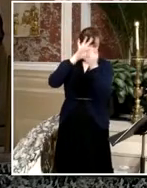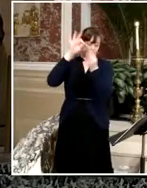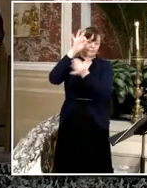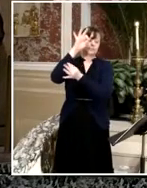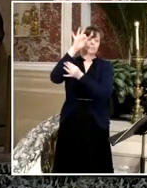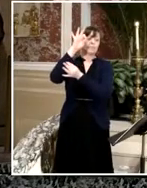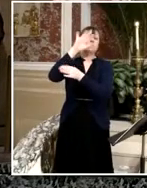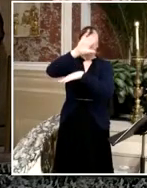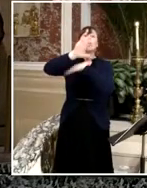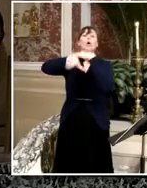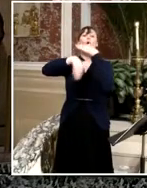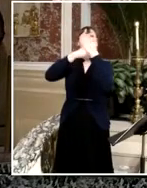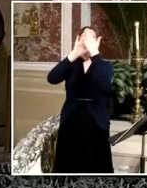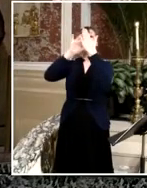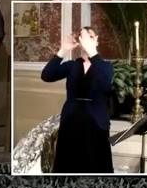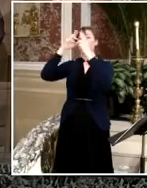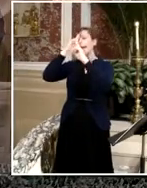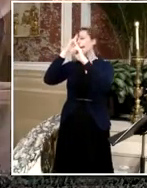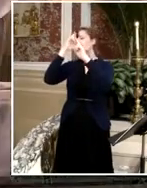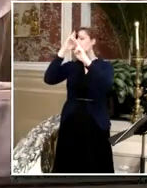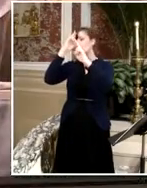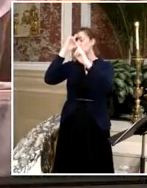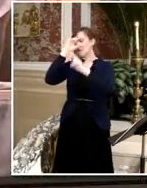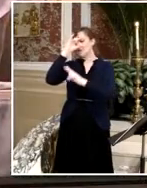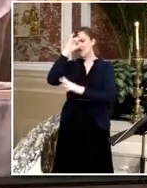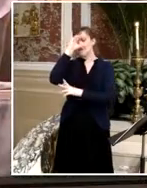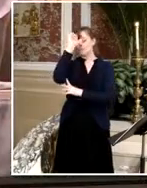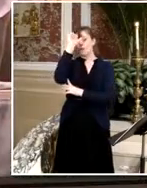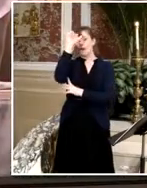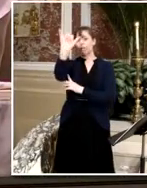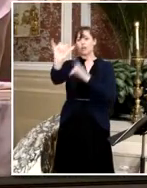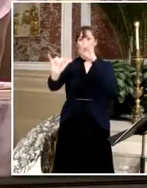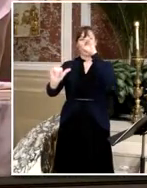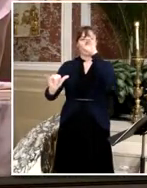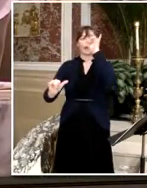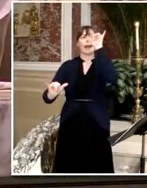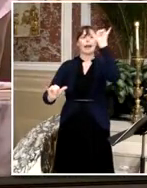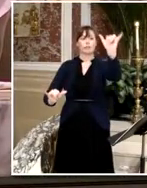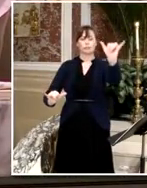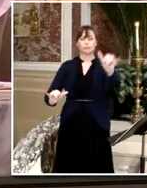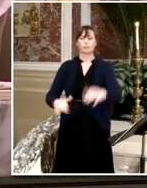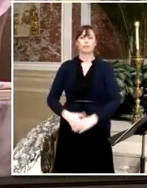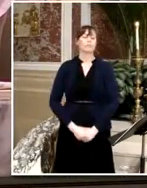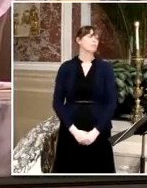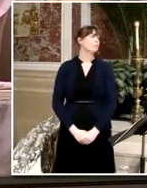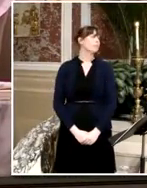Spirit, all glory and honor is yours, forever and ever.